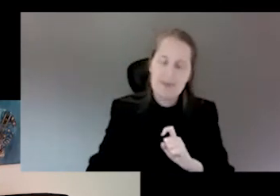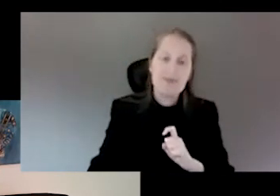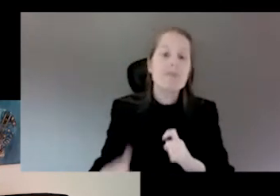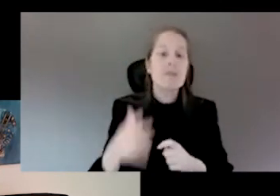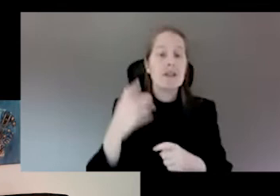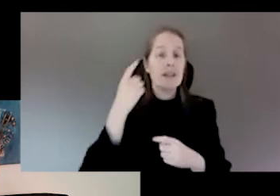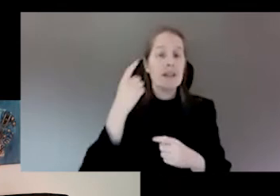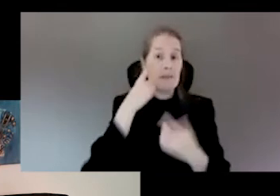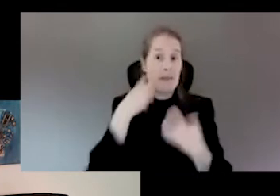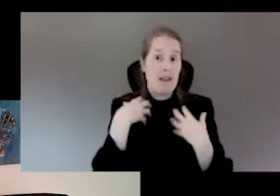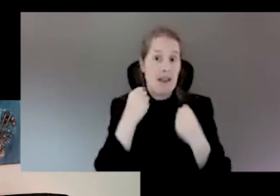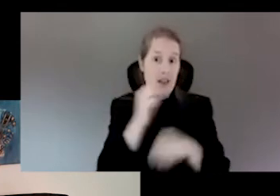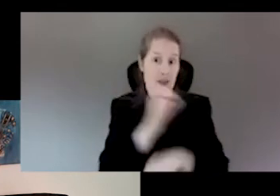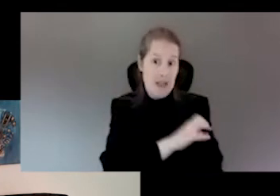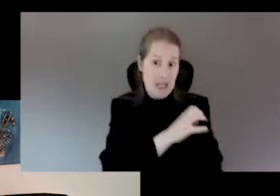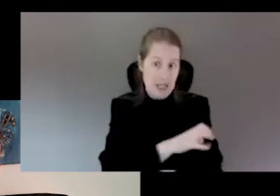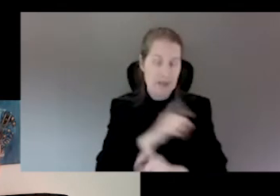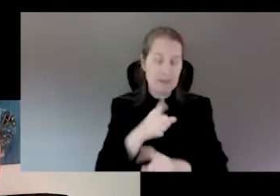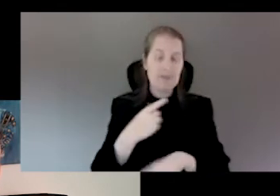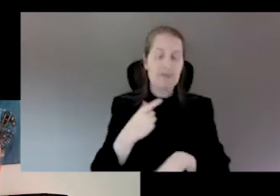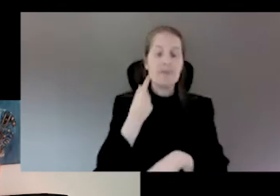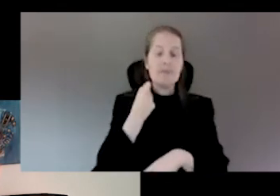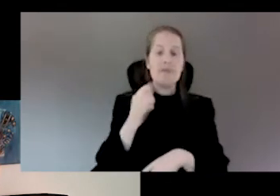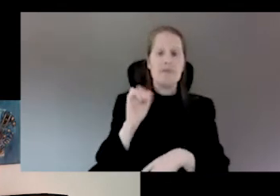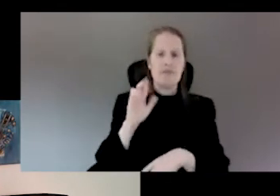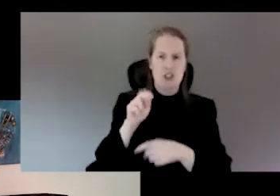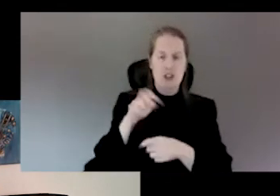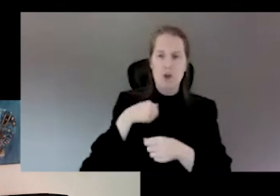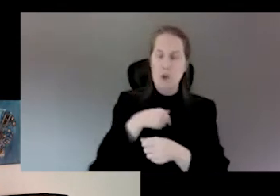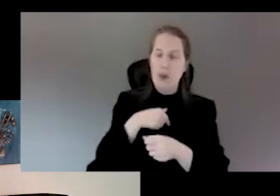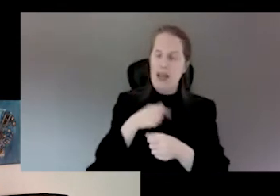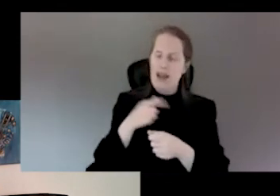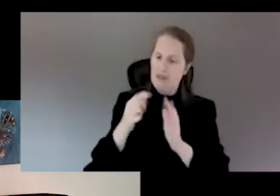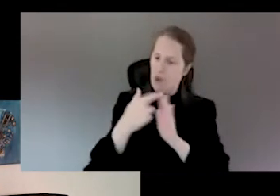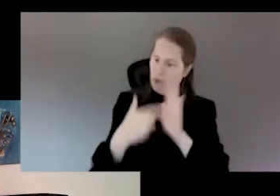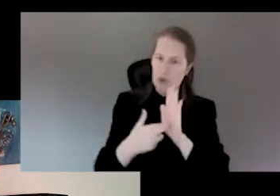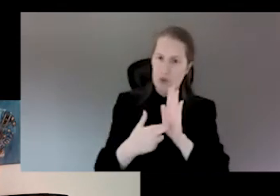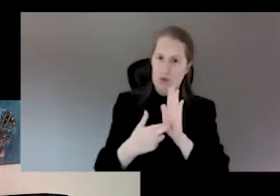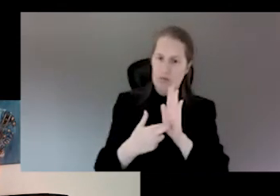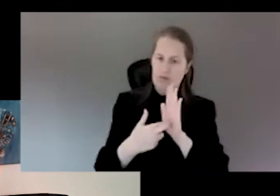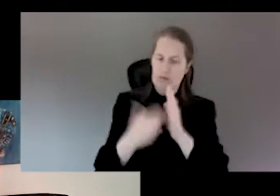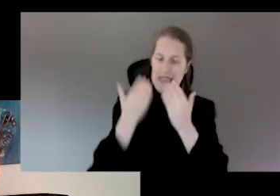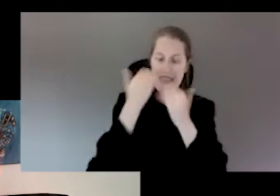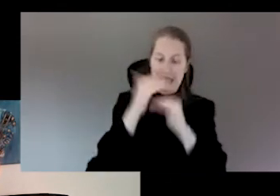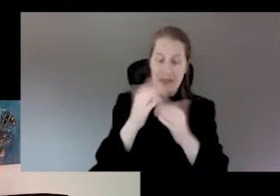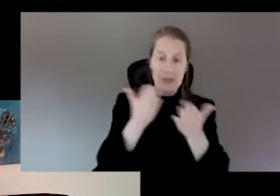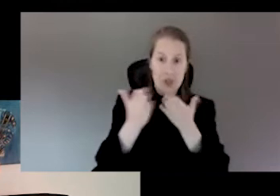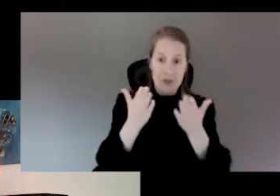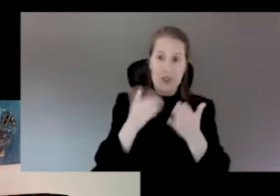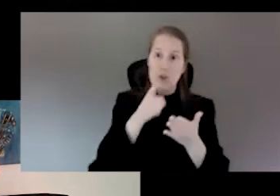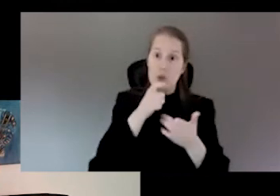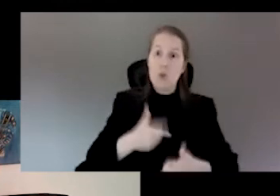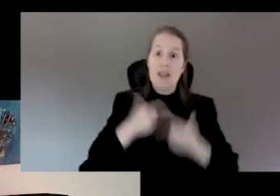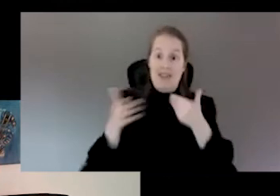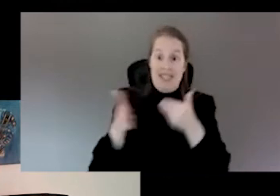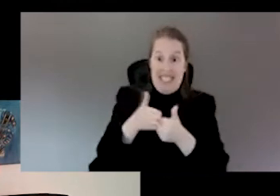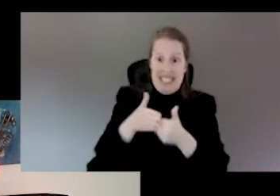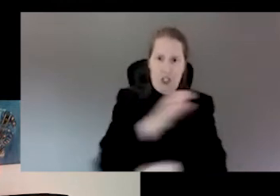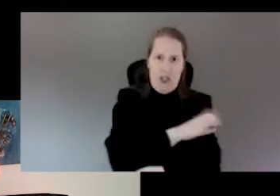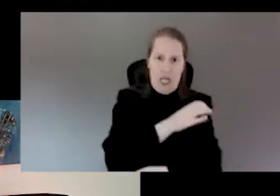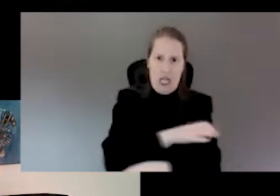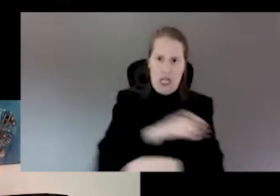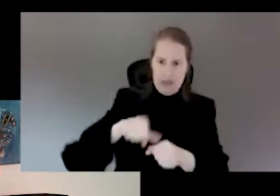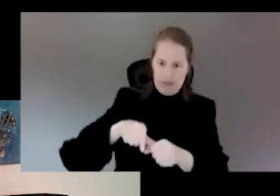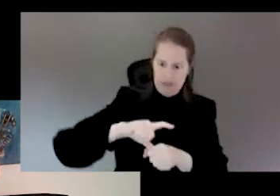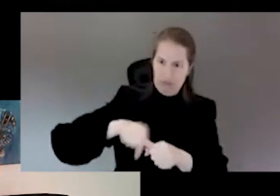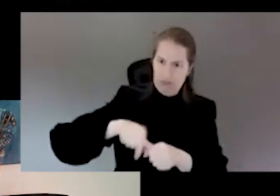where we've had this long-standing rule to limit mental health services to only those who live near our clinics, with this